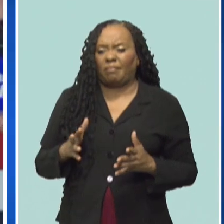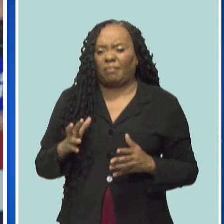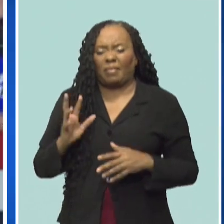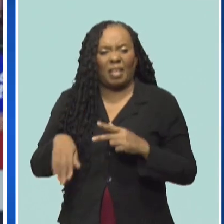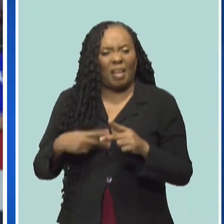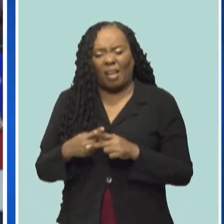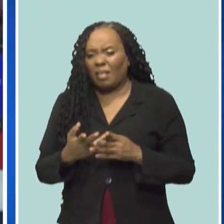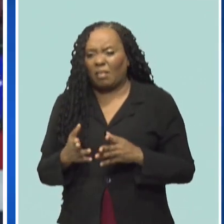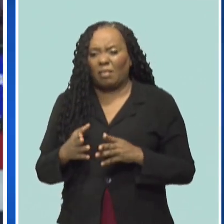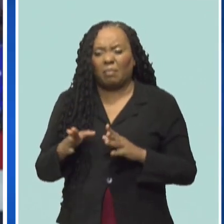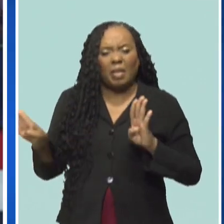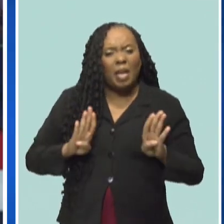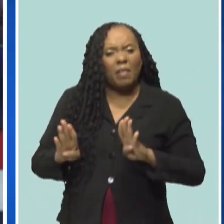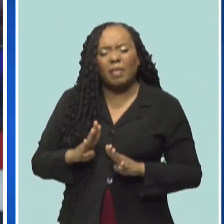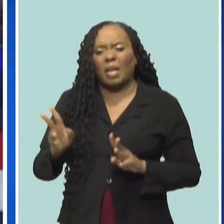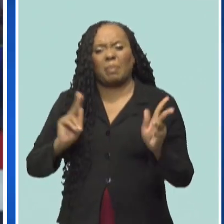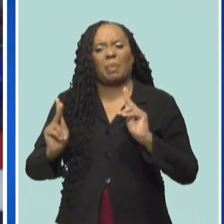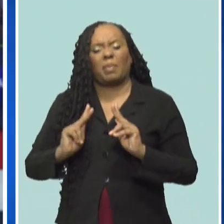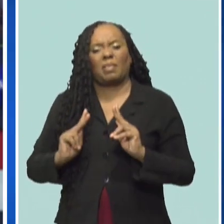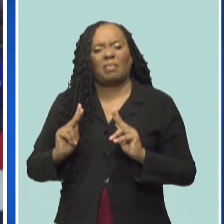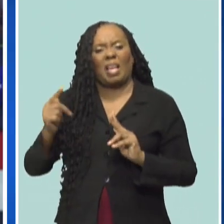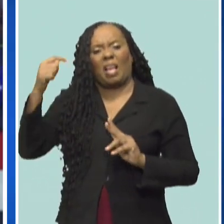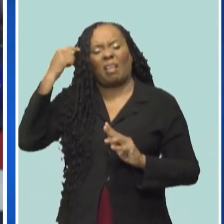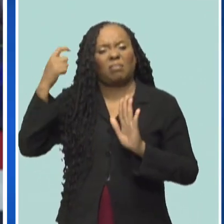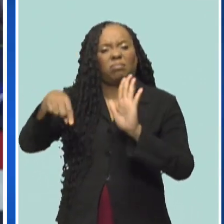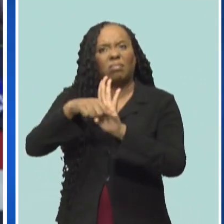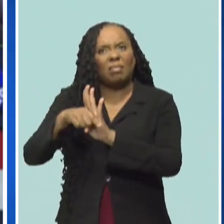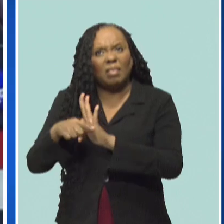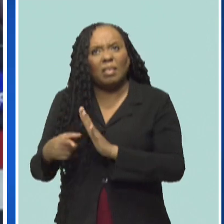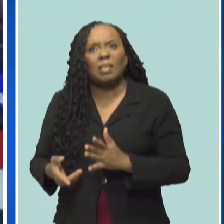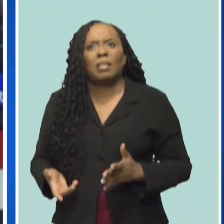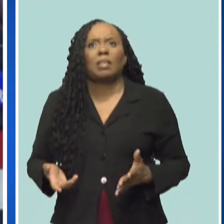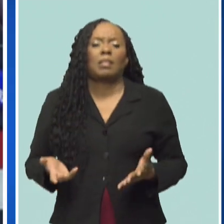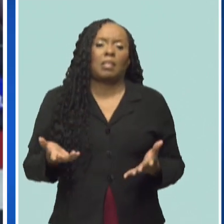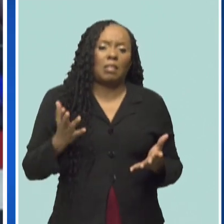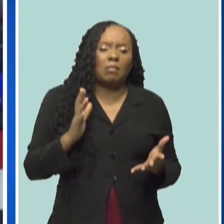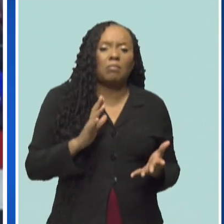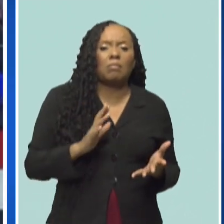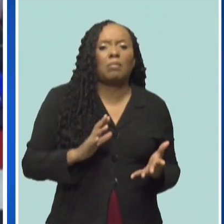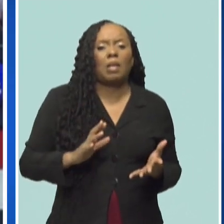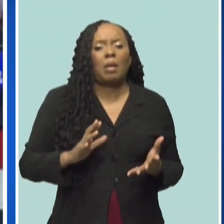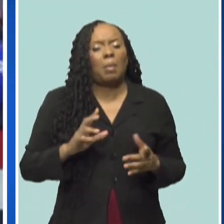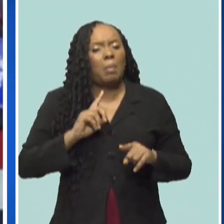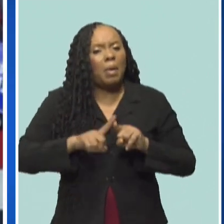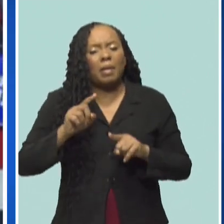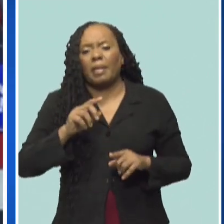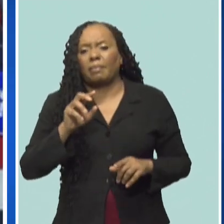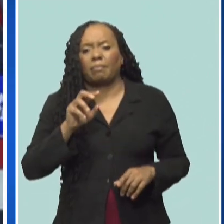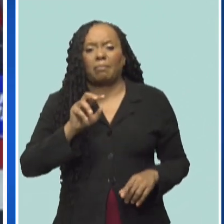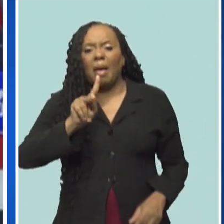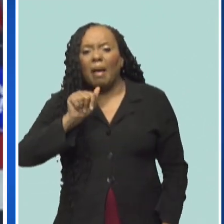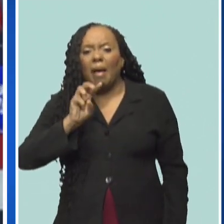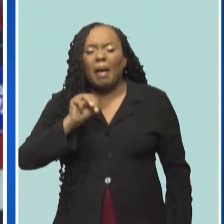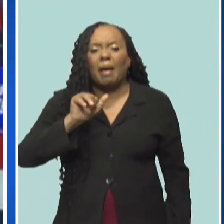within neck and neck with Kamala Harris, who on the face of it or on paper should be the stronger candidate. So that makes this a